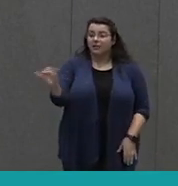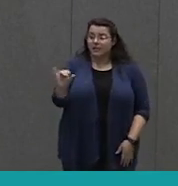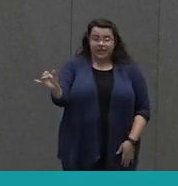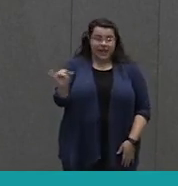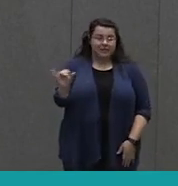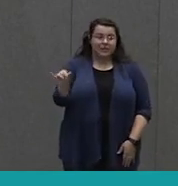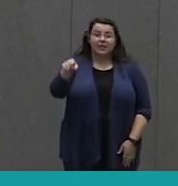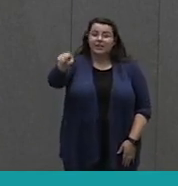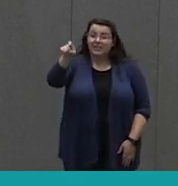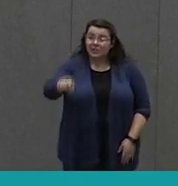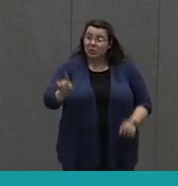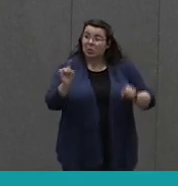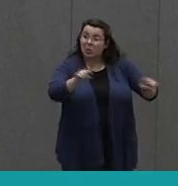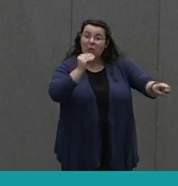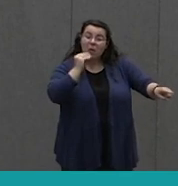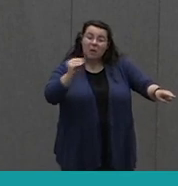scared.